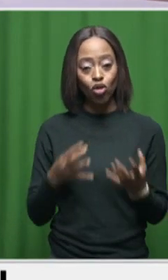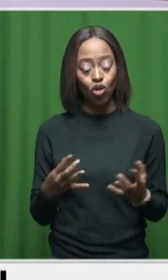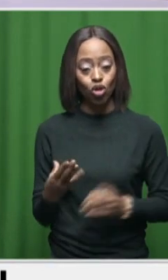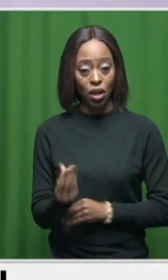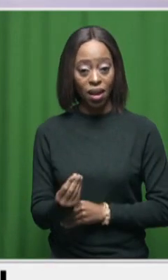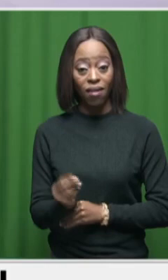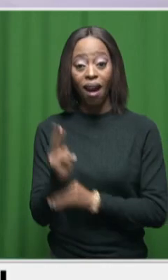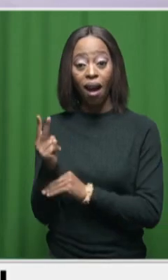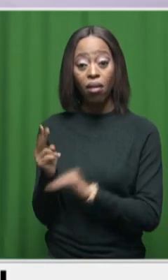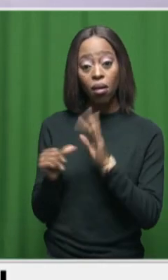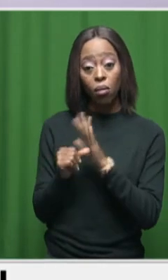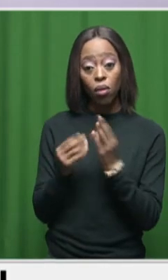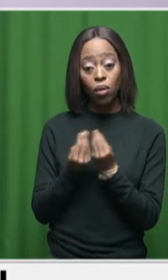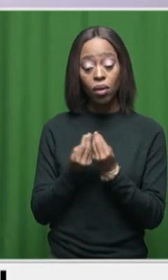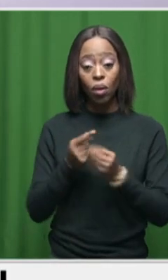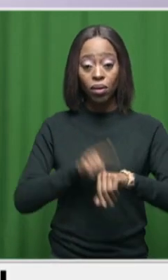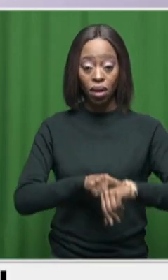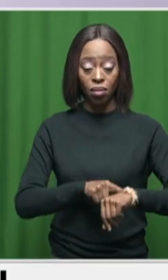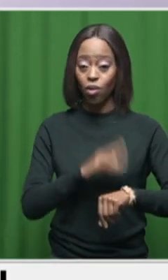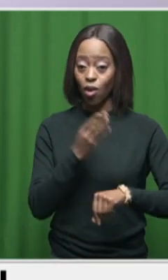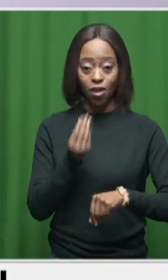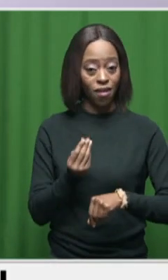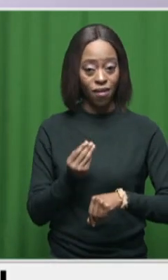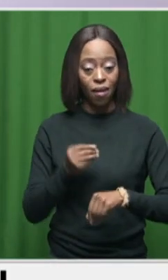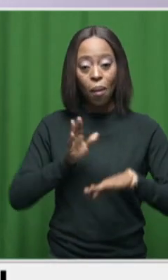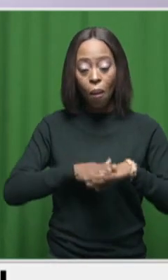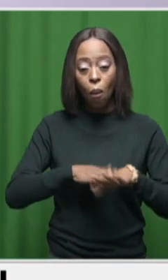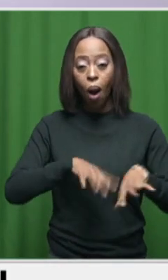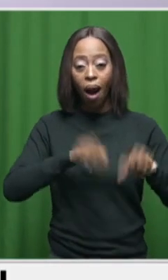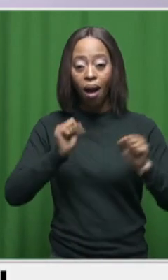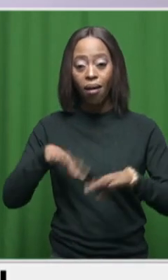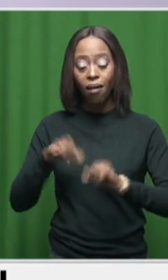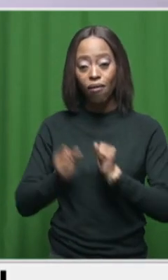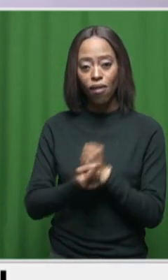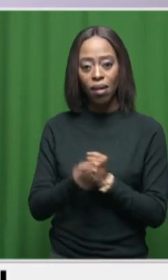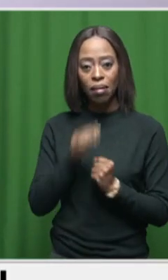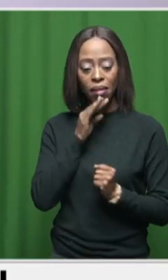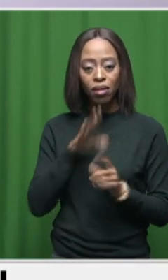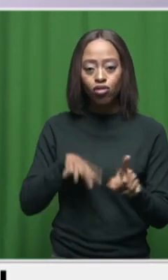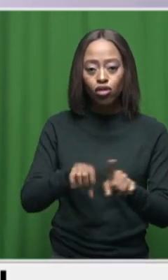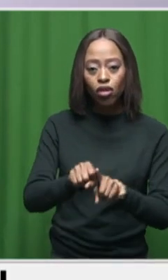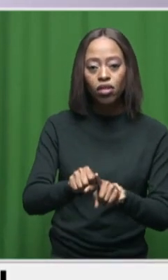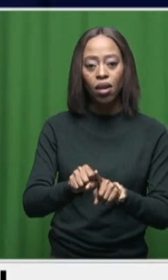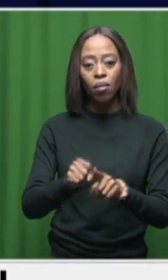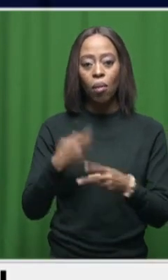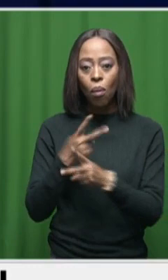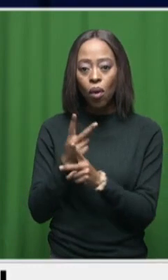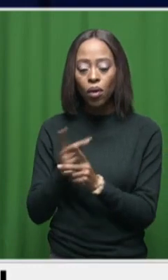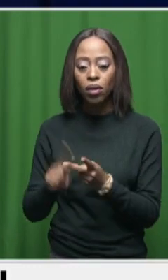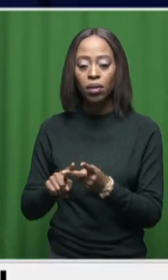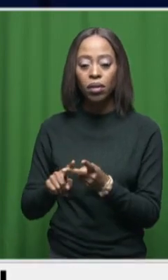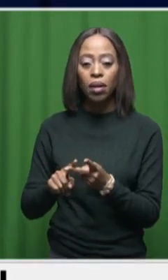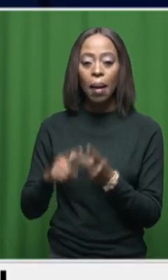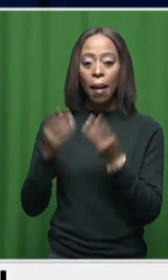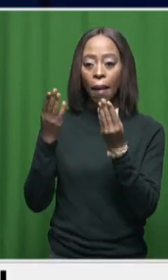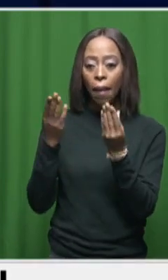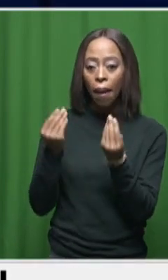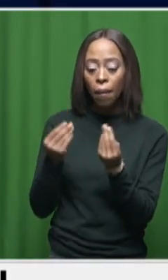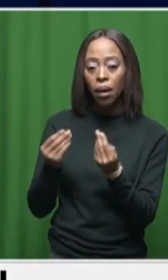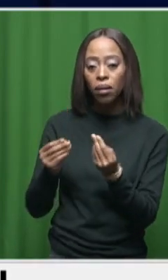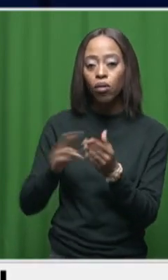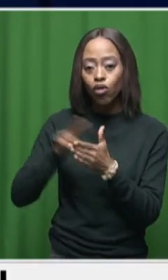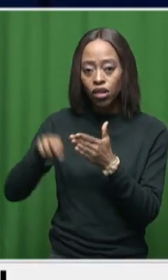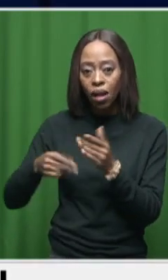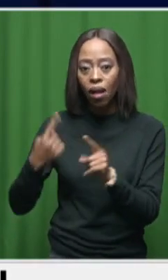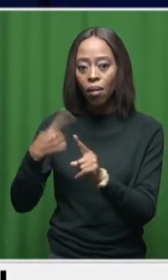think the most important of that being time, especially in the face of load shedding. So we have to keep up production, you have to keep up your production figures, utilizing